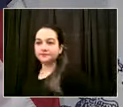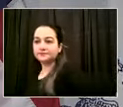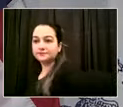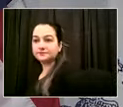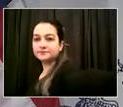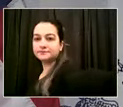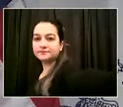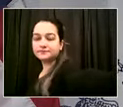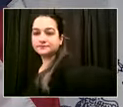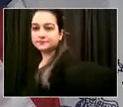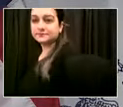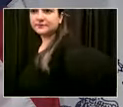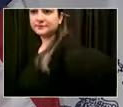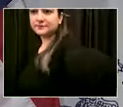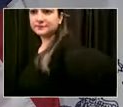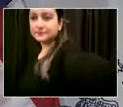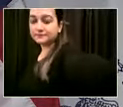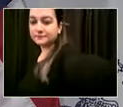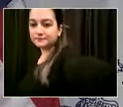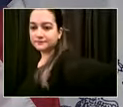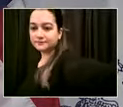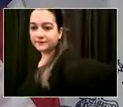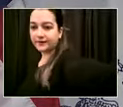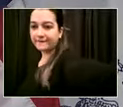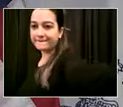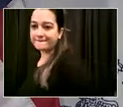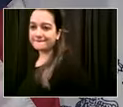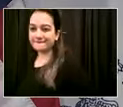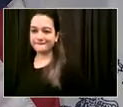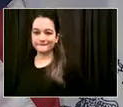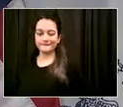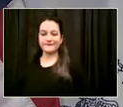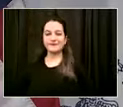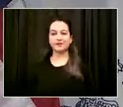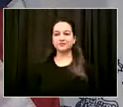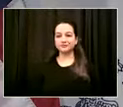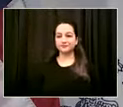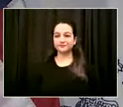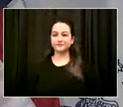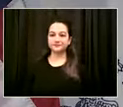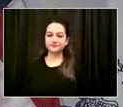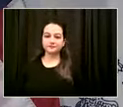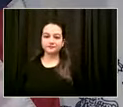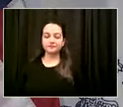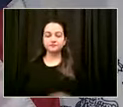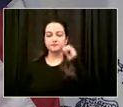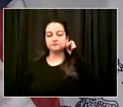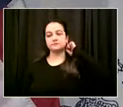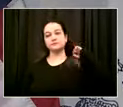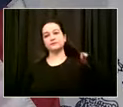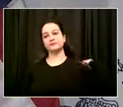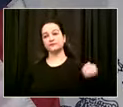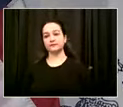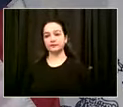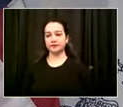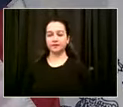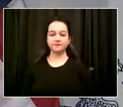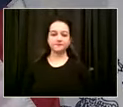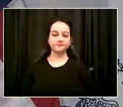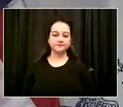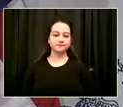importante, las vacunas. El pedido de ayuda es claro. Millones de neoyorquinos